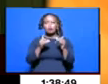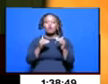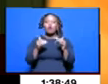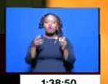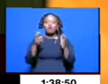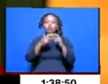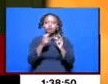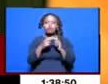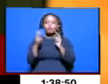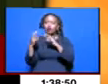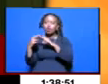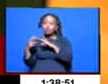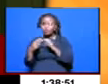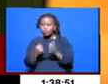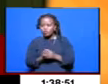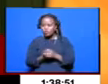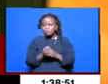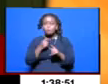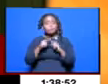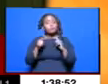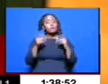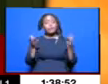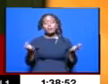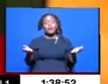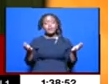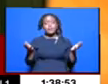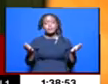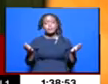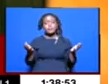consultation. But the